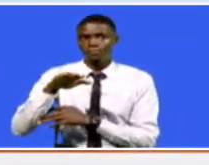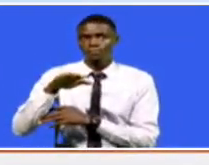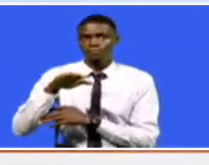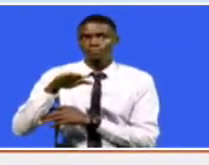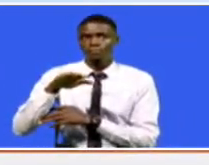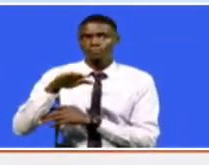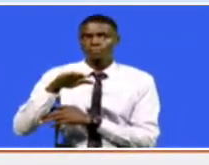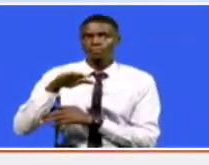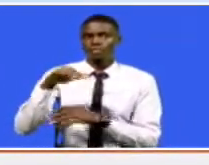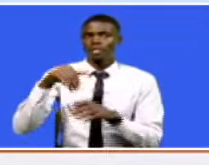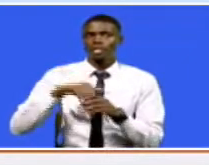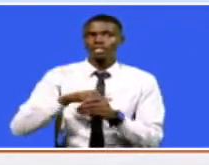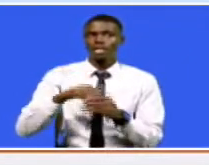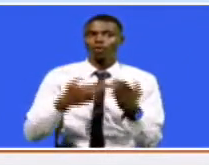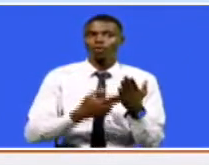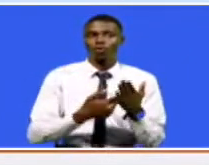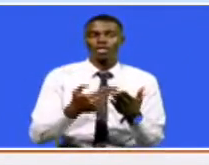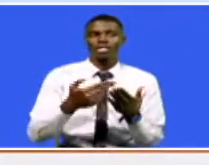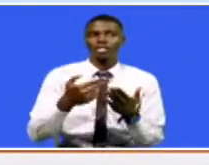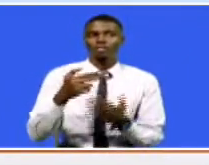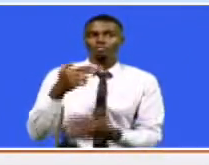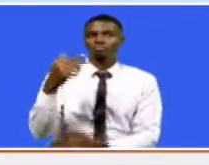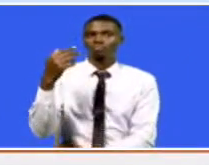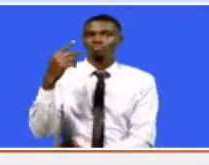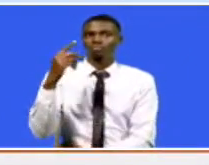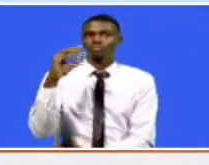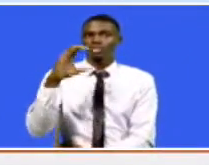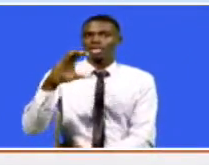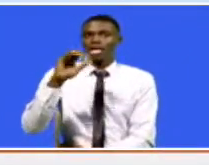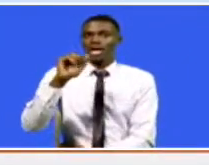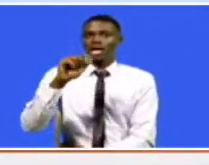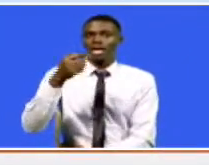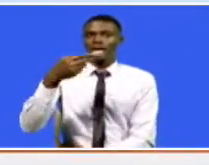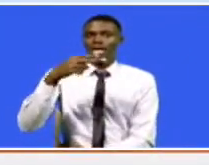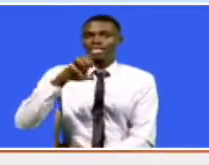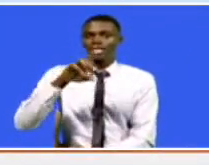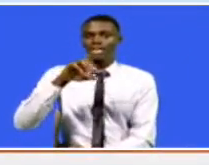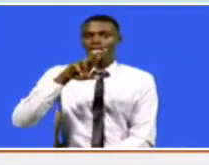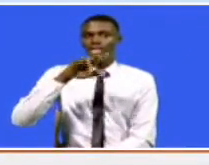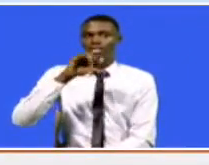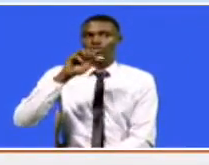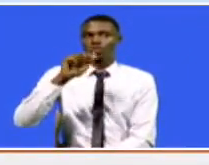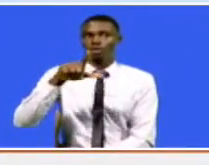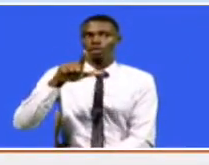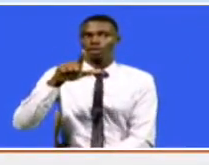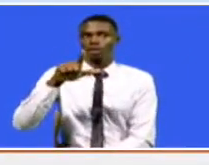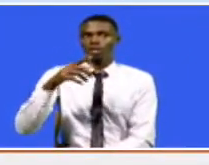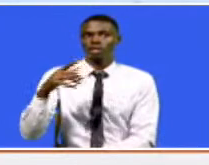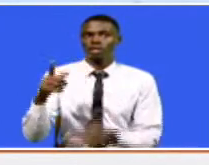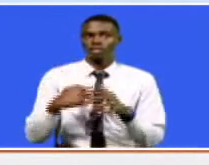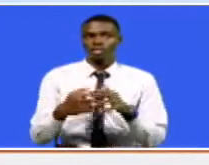the Holy Ghost Cathedral. We went to the Pillar Mosque. Then we went to